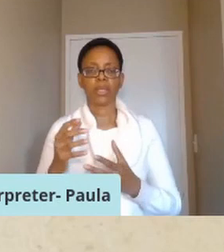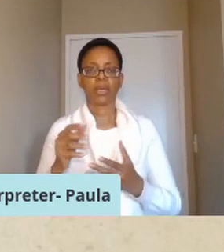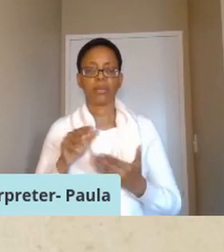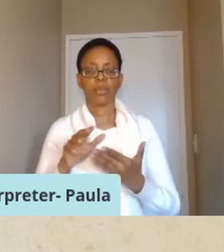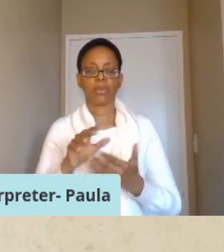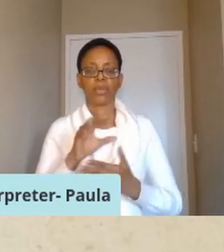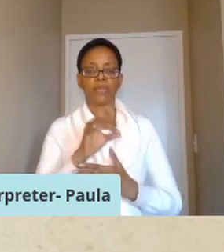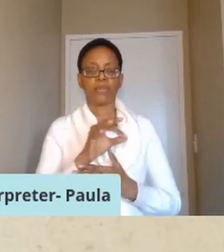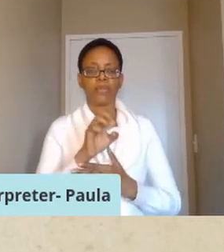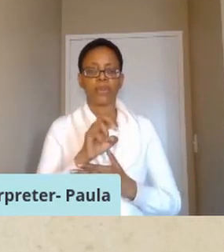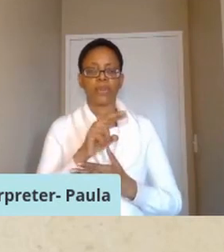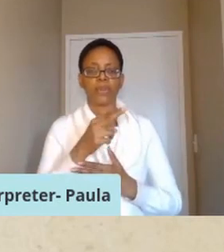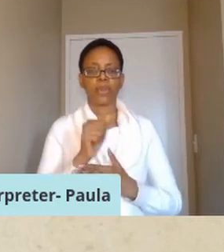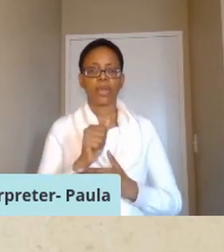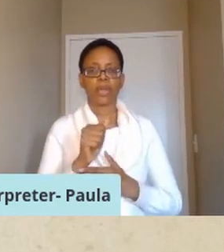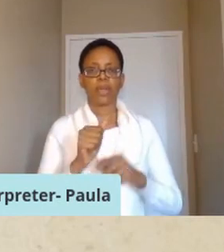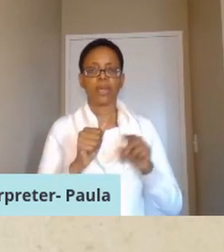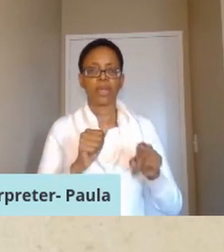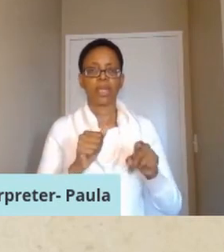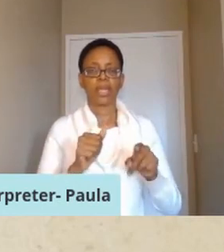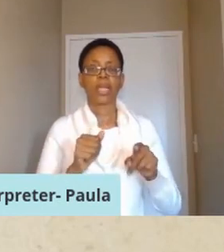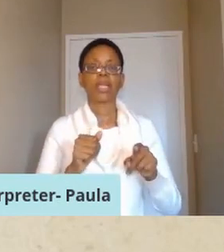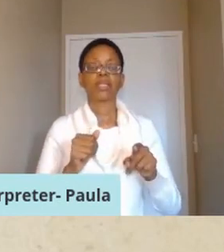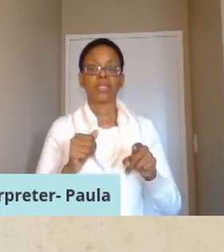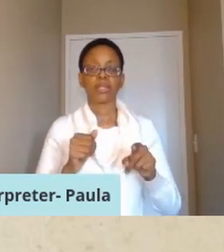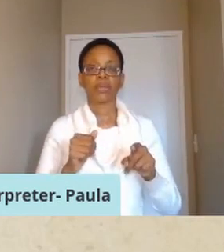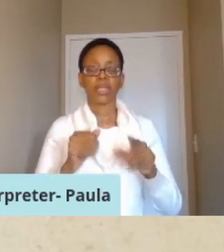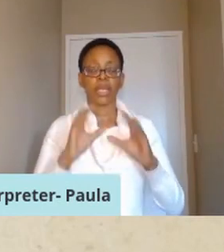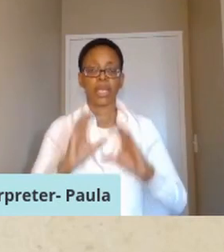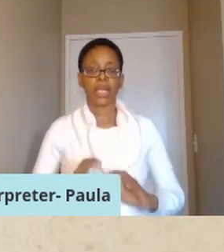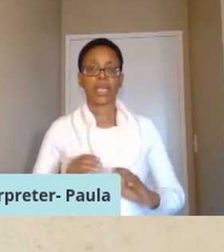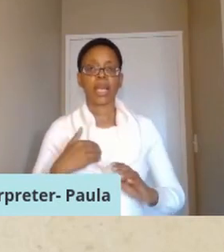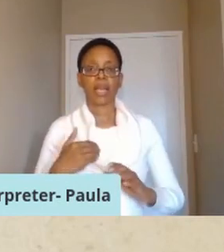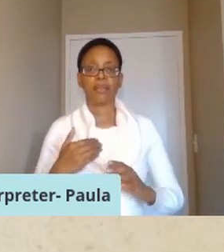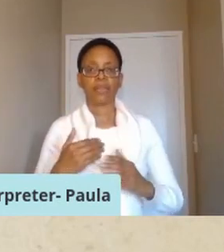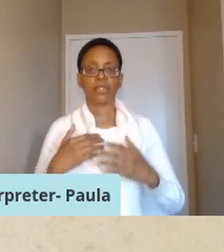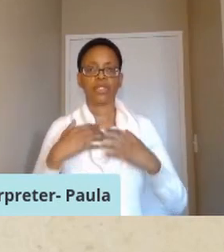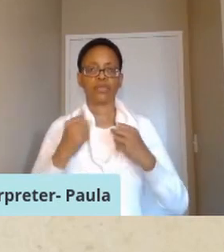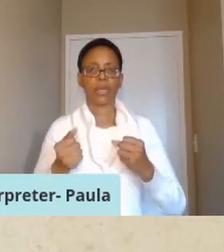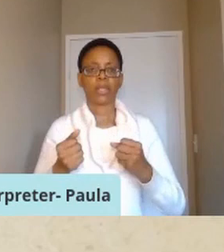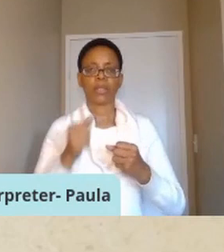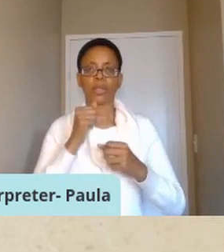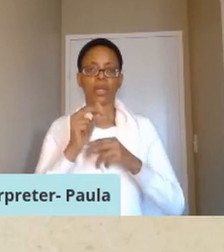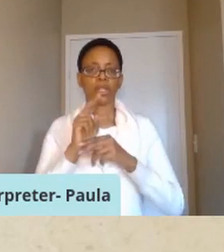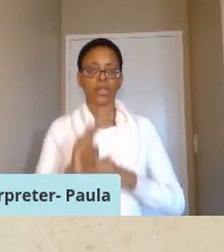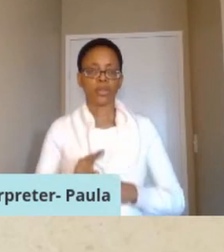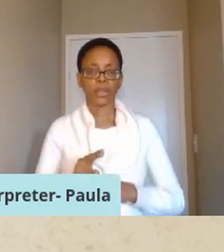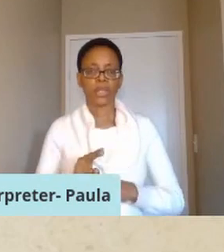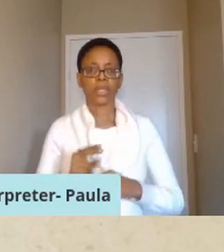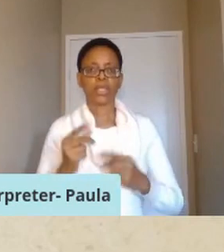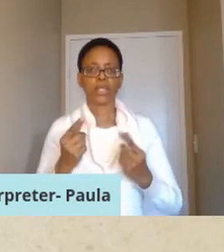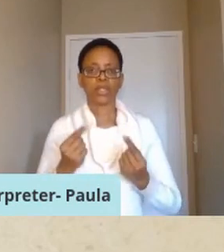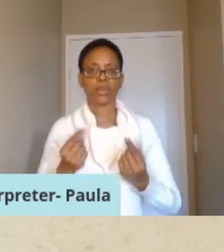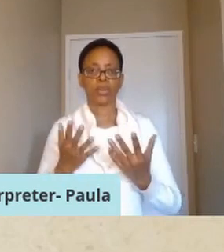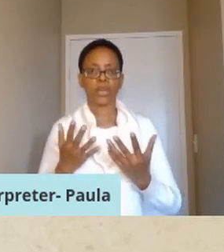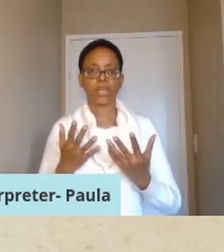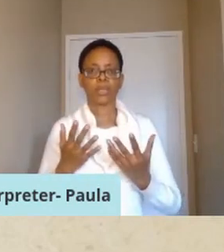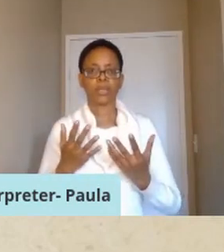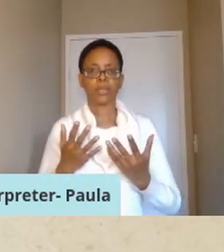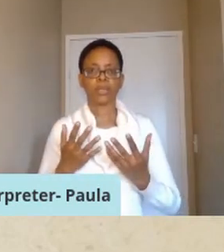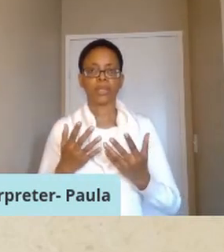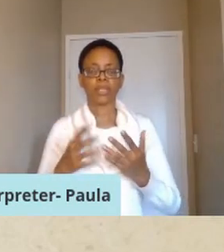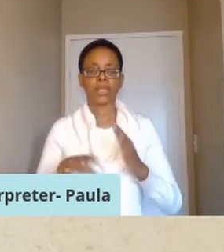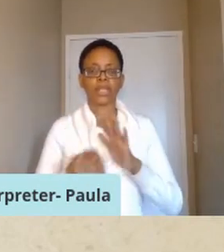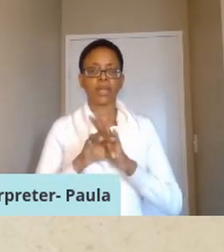discover and use their unused strength. That's the aim, to discover and use their unused